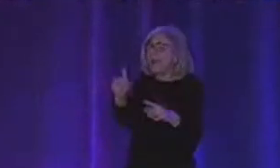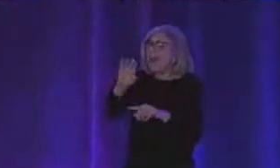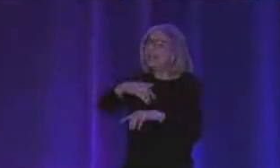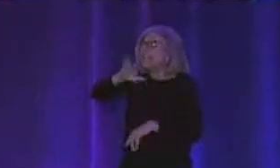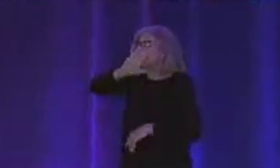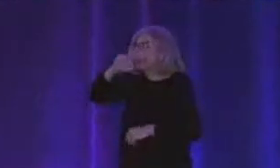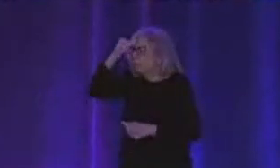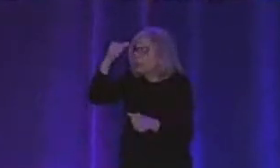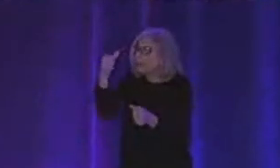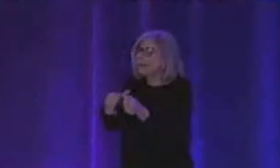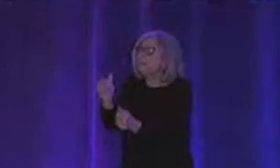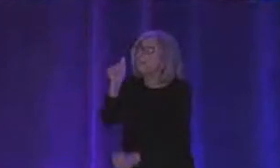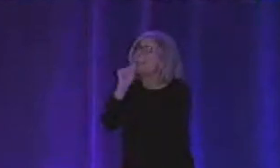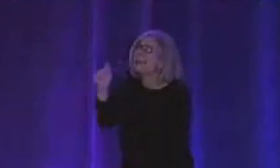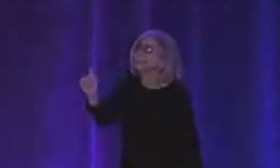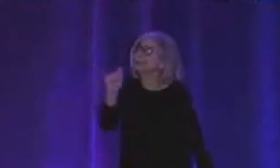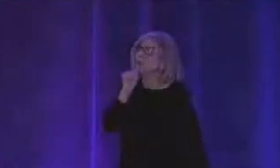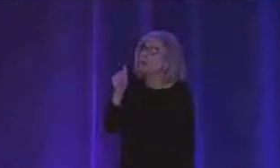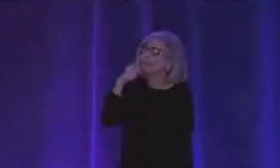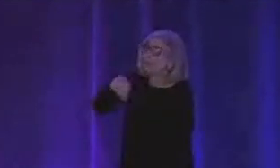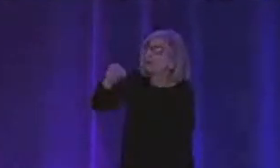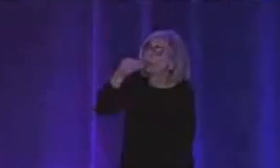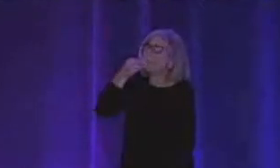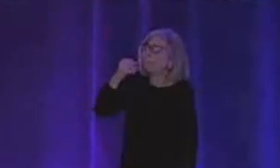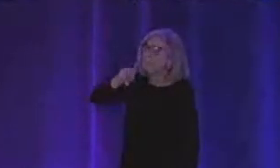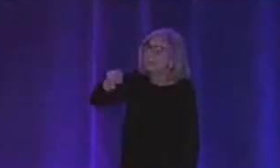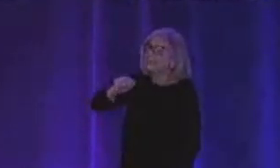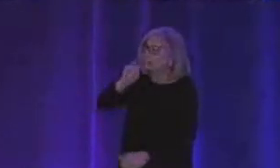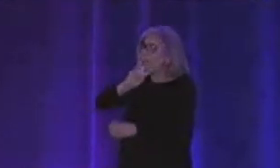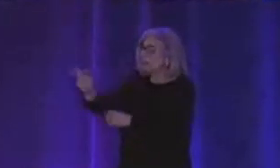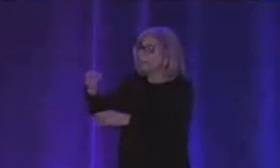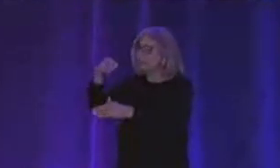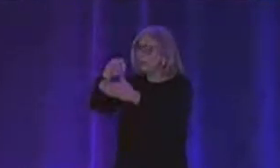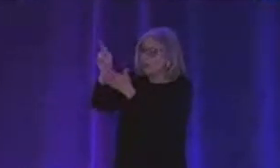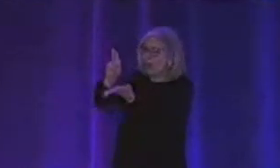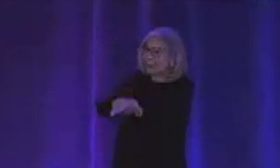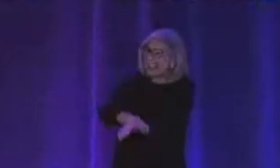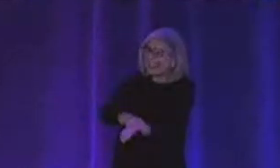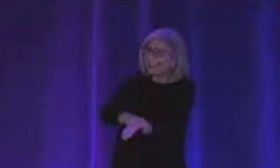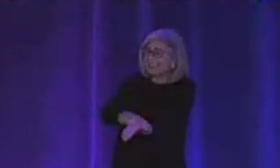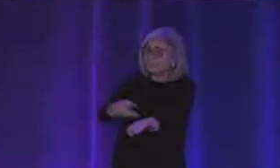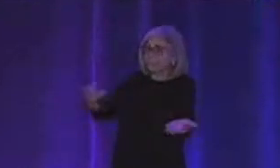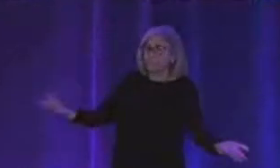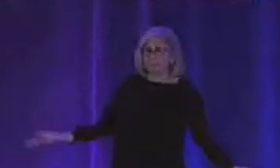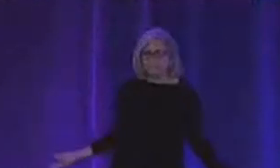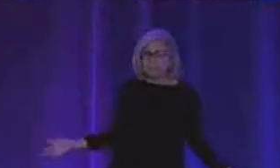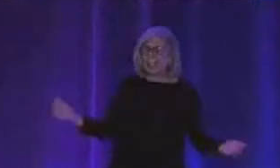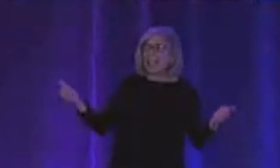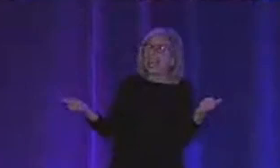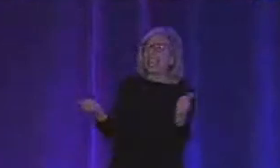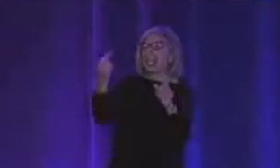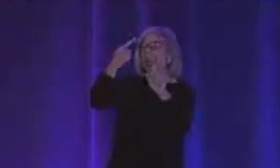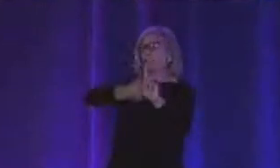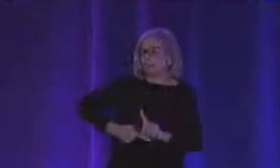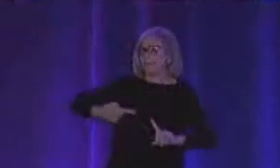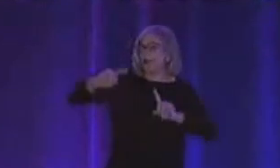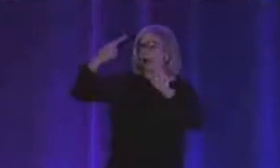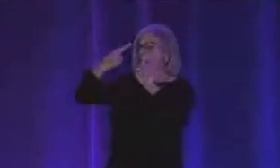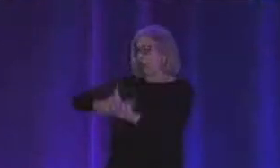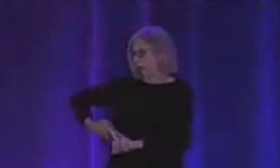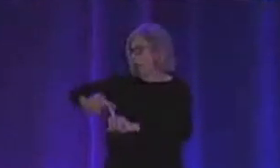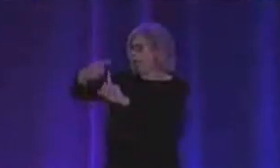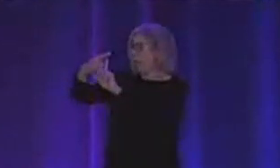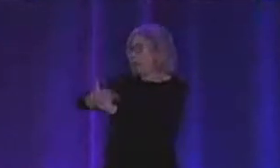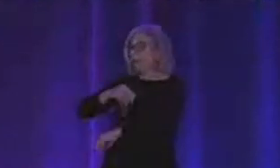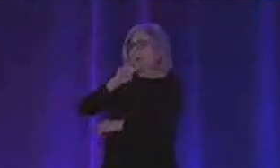never remember the password to the pizza place's website to log in. So about every month or two, me and my wife will get